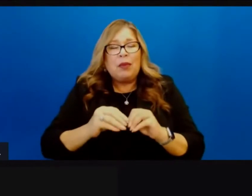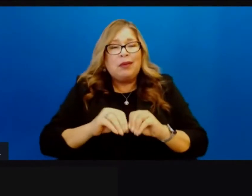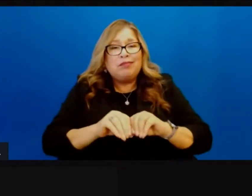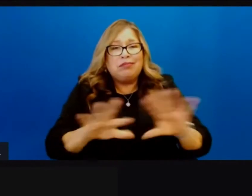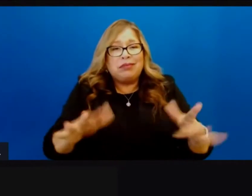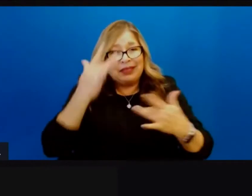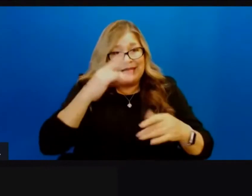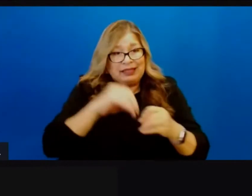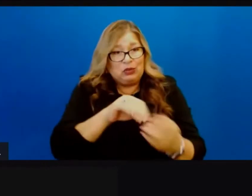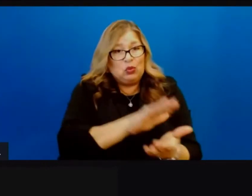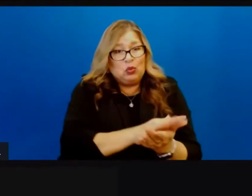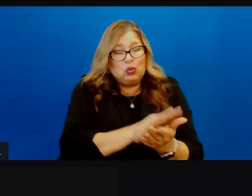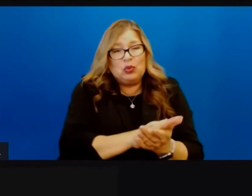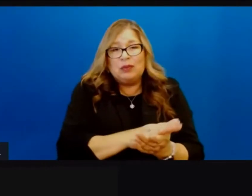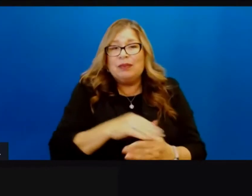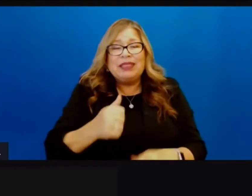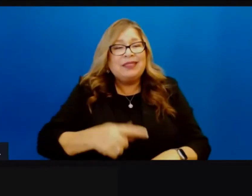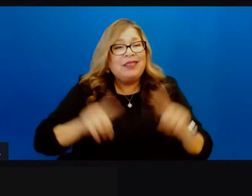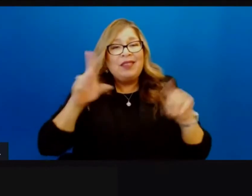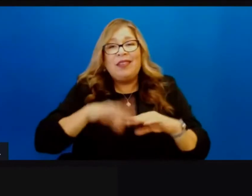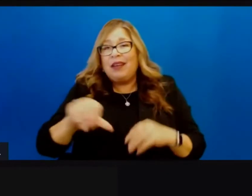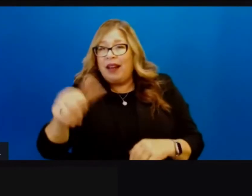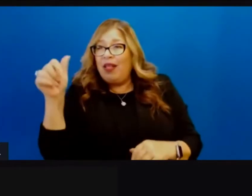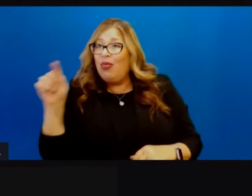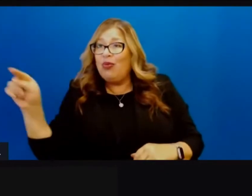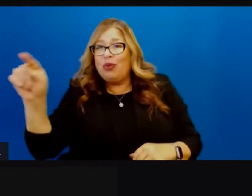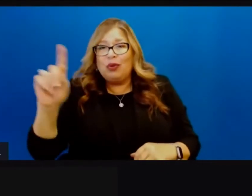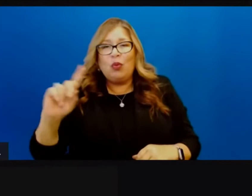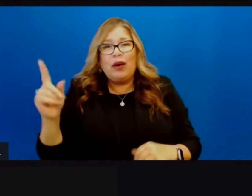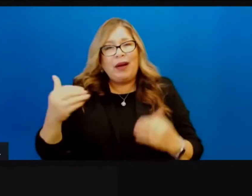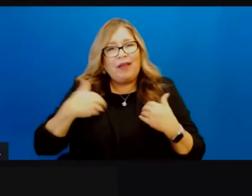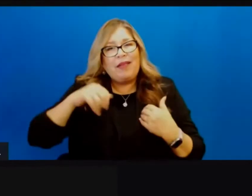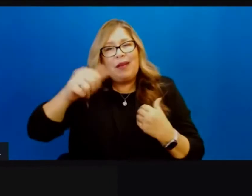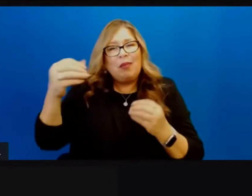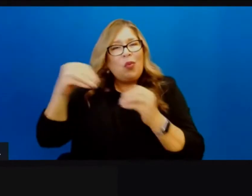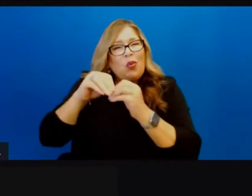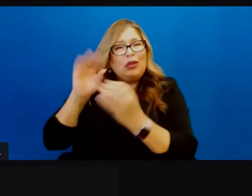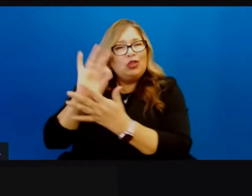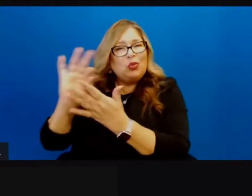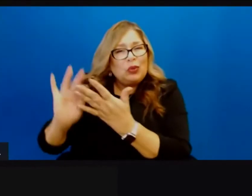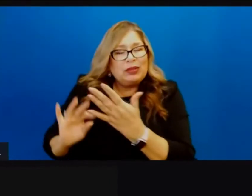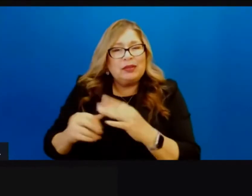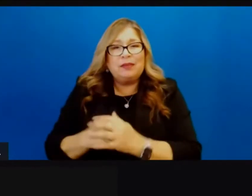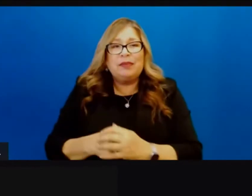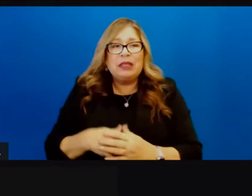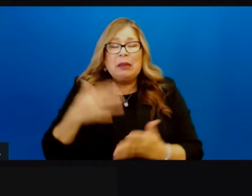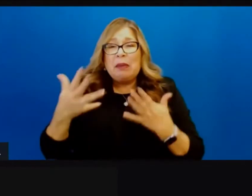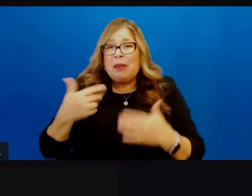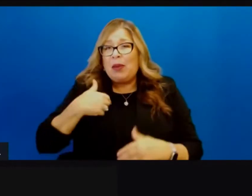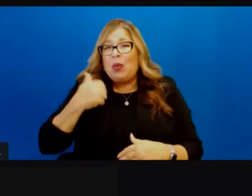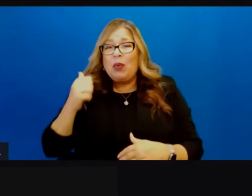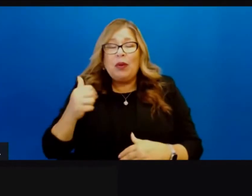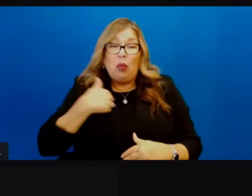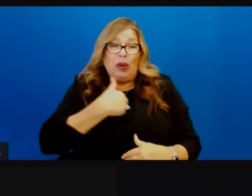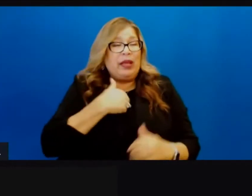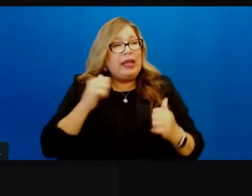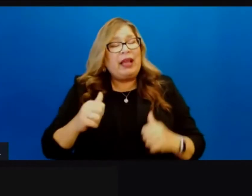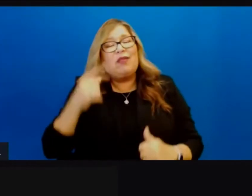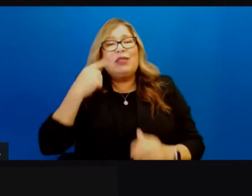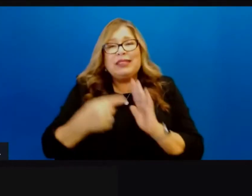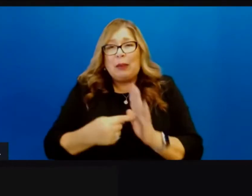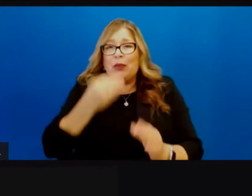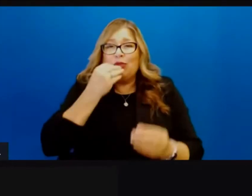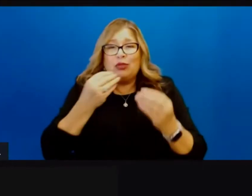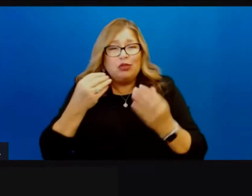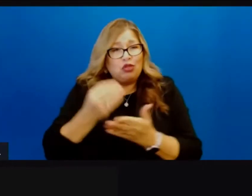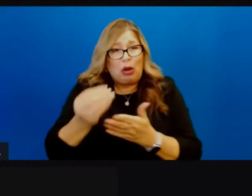entities, places where we have a lot of choice as to where we might go. We may choose one grocery store over another based on a